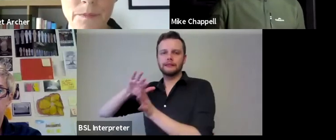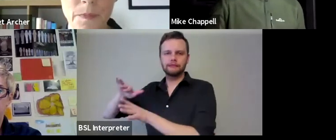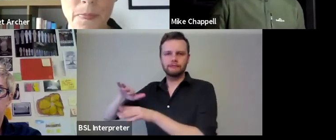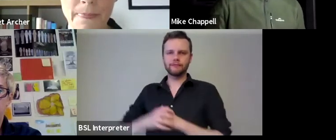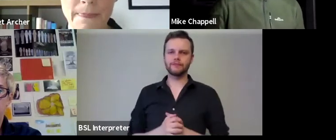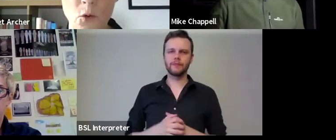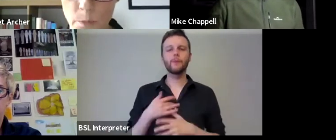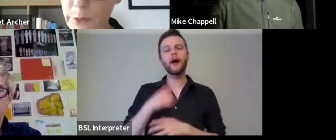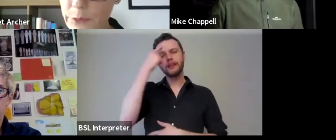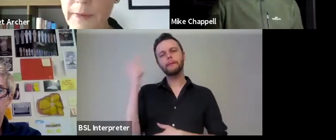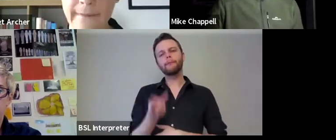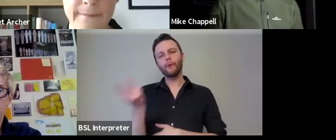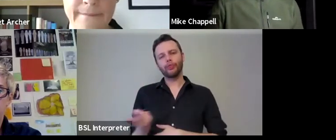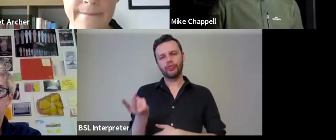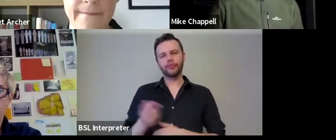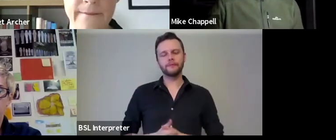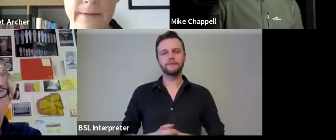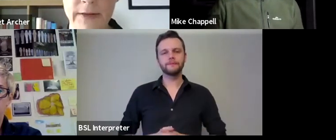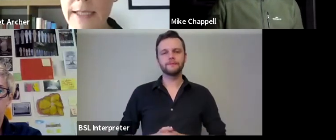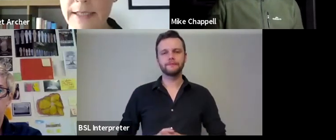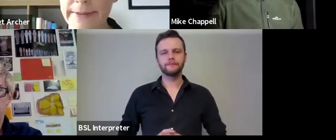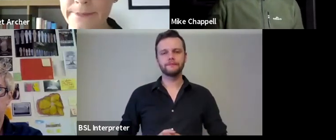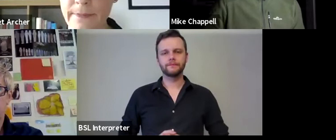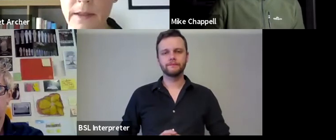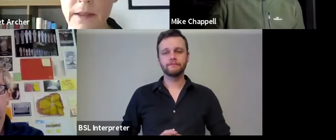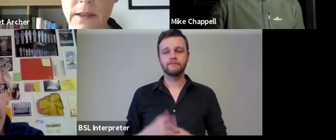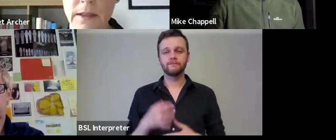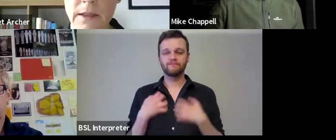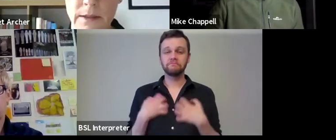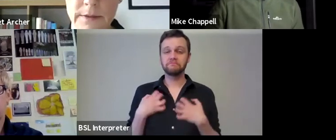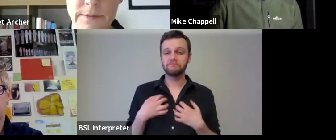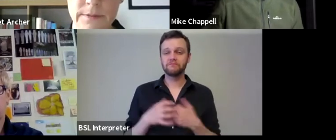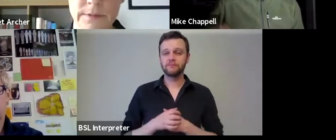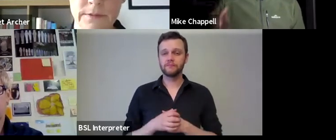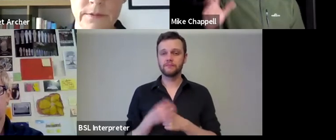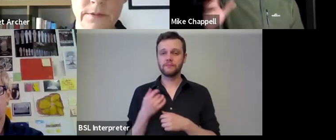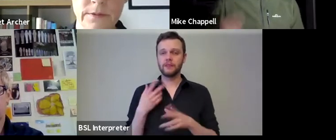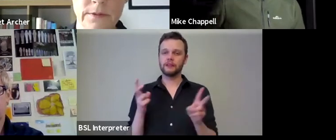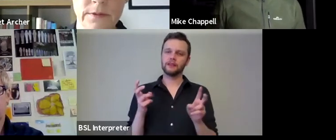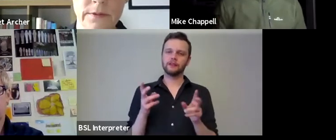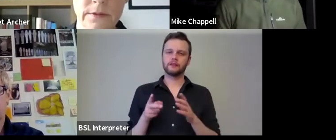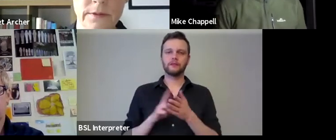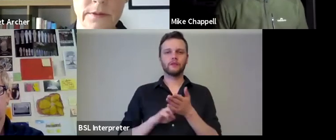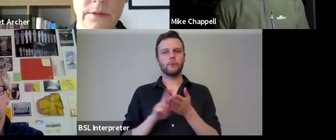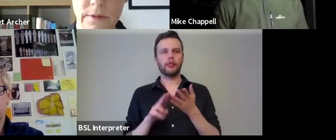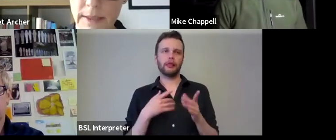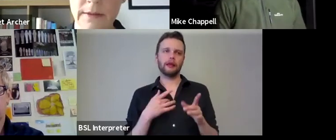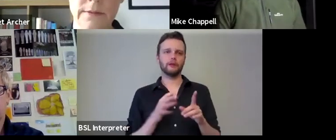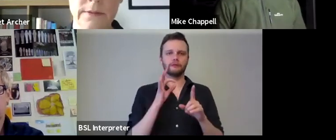Well, it's both. Yeah. Or both, yeah. Yeah, yeah. Fascinating. There's normal, you know, SurveyMonkey